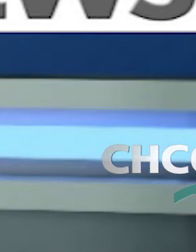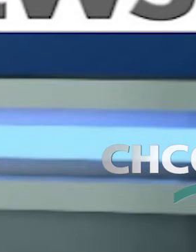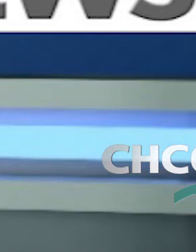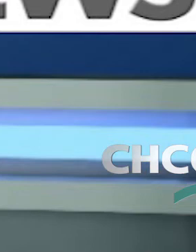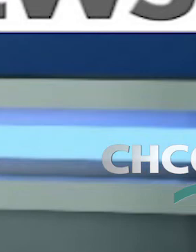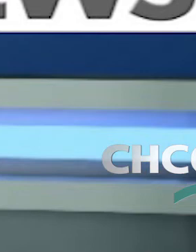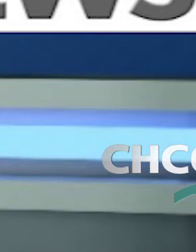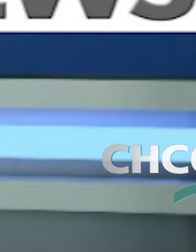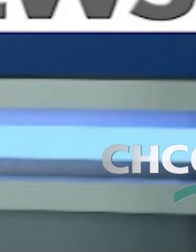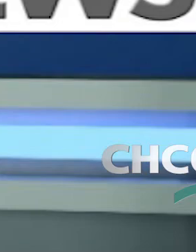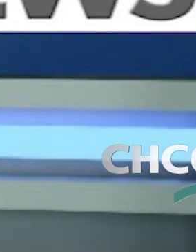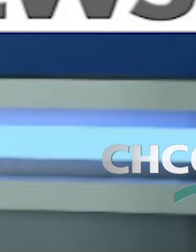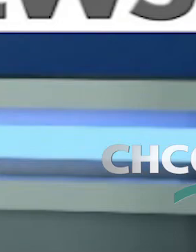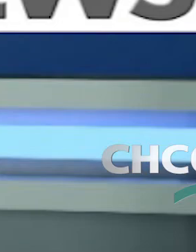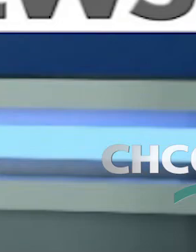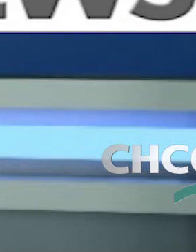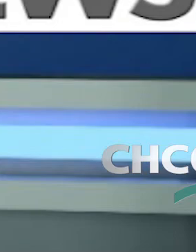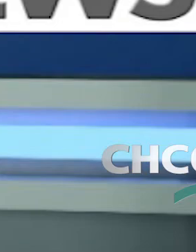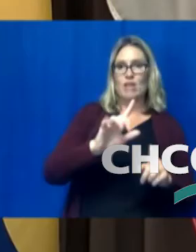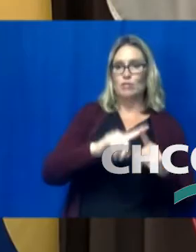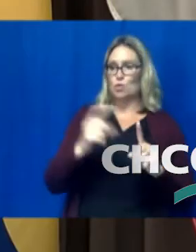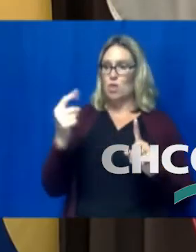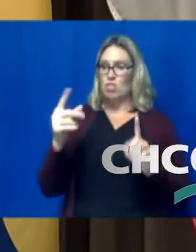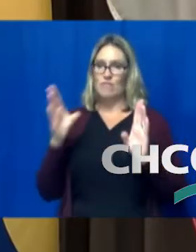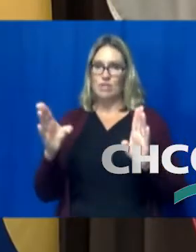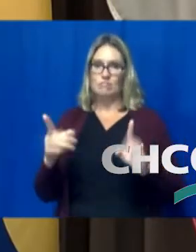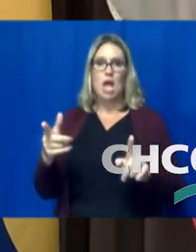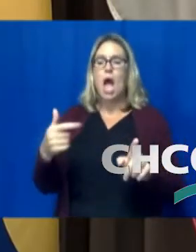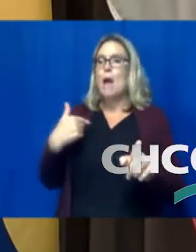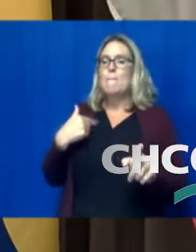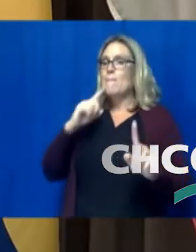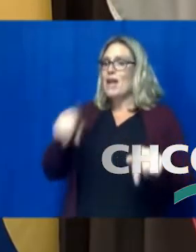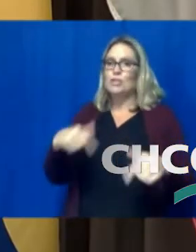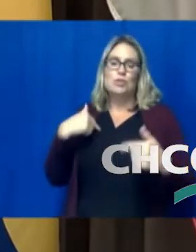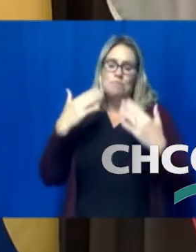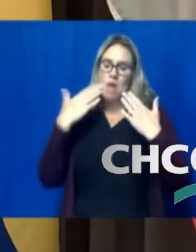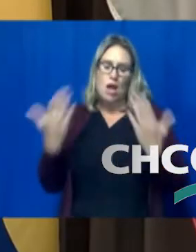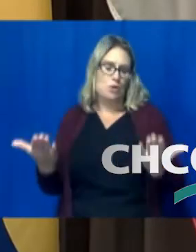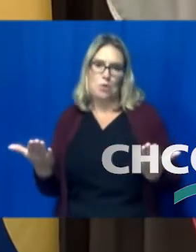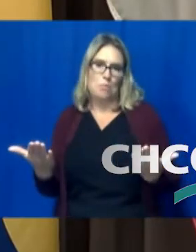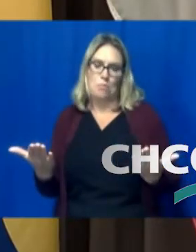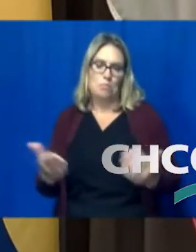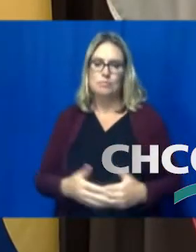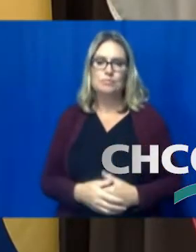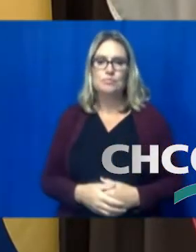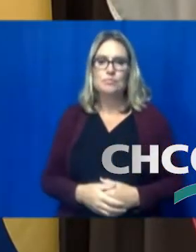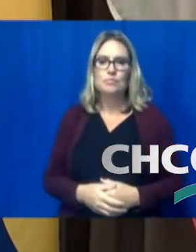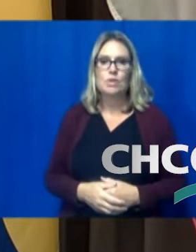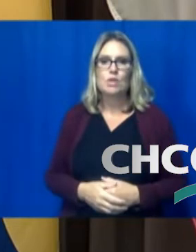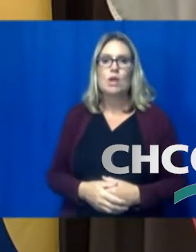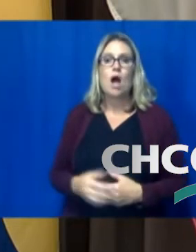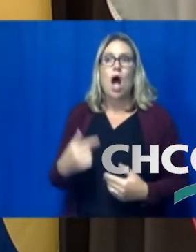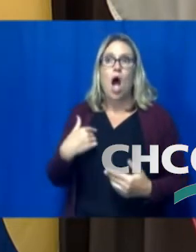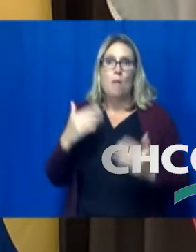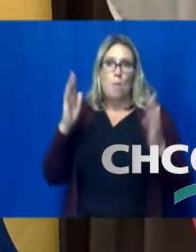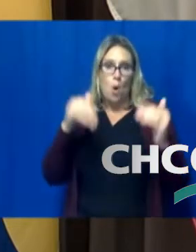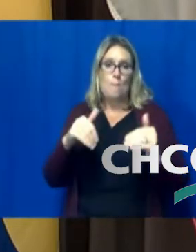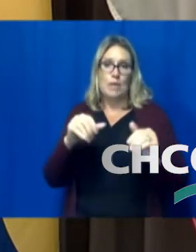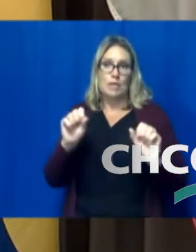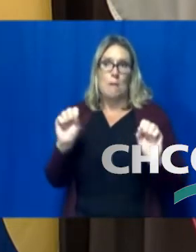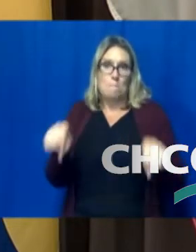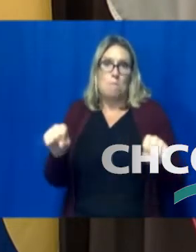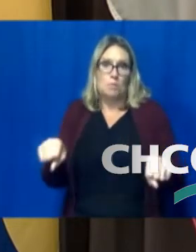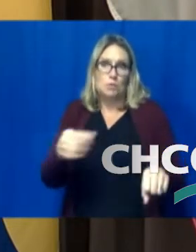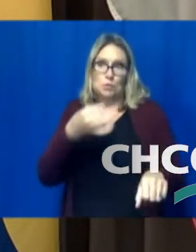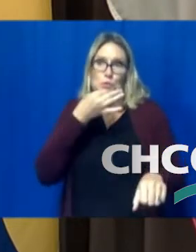group in Canada as early as next month. I would like to see it as soon as possible. I would hope